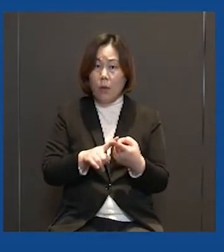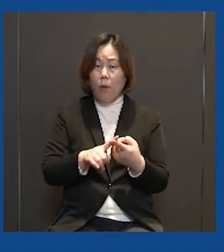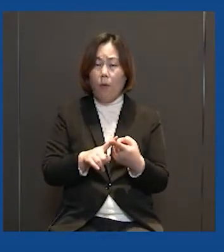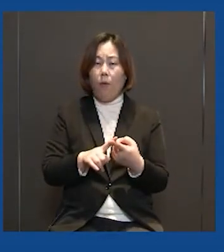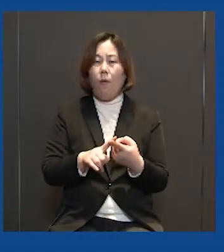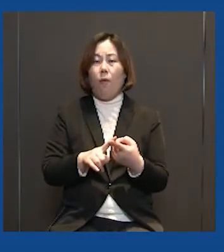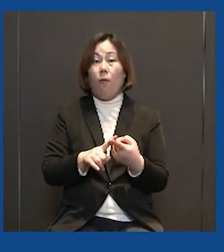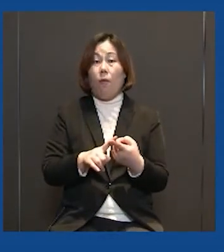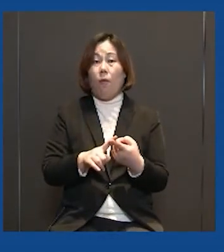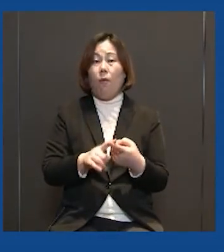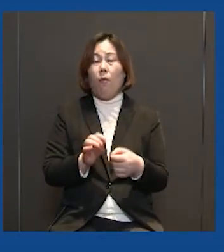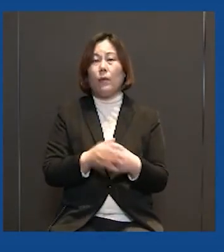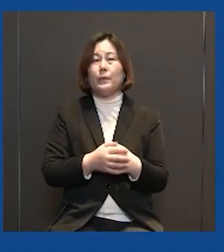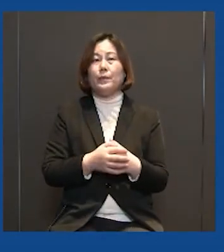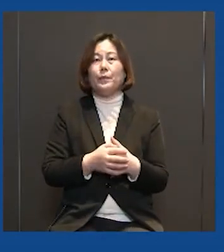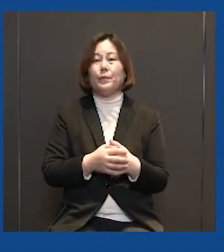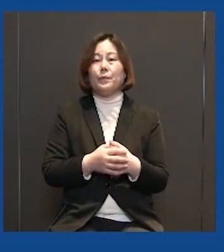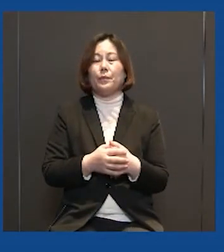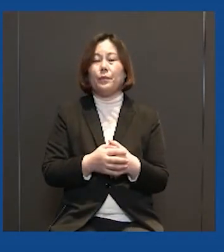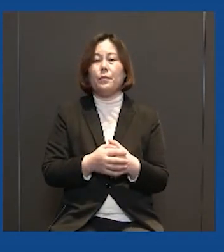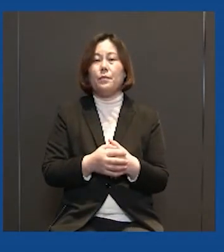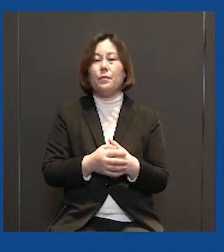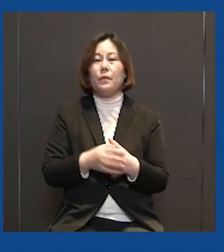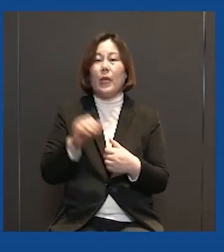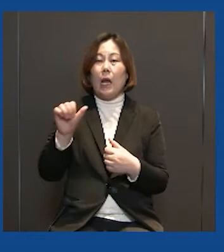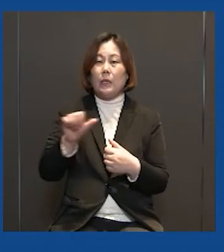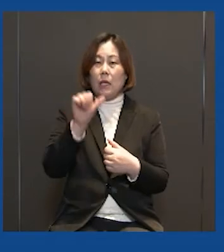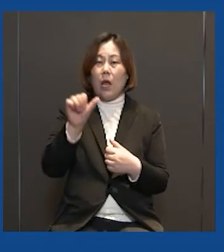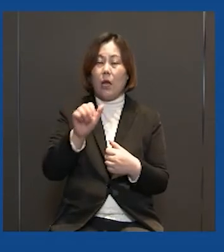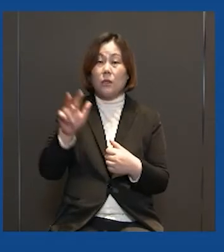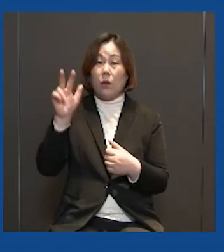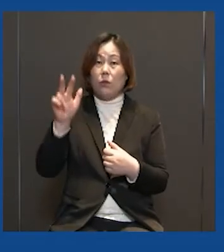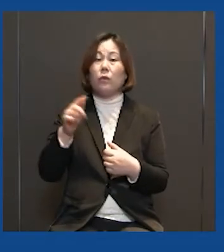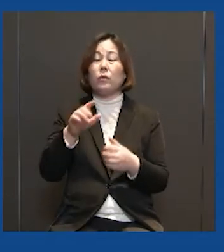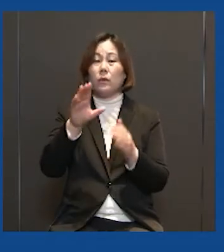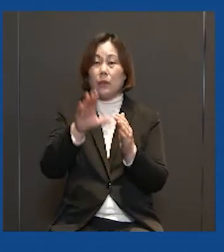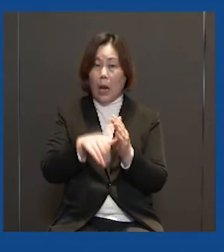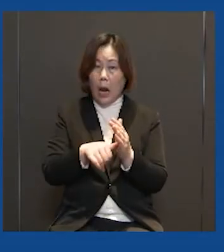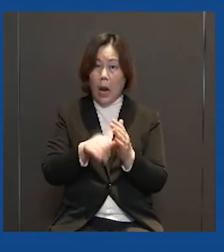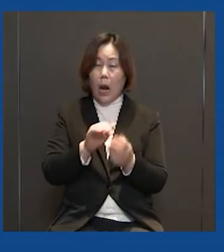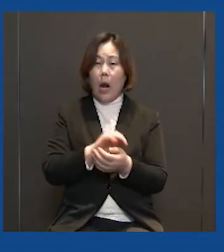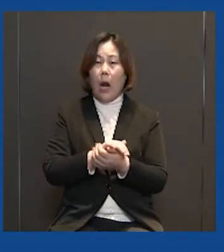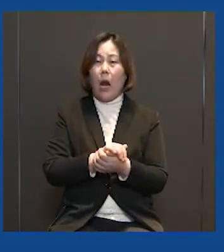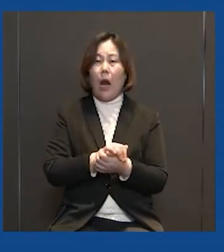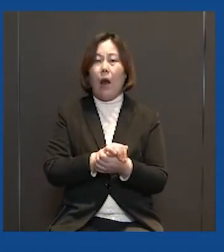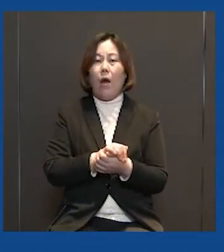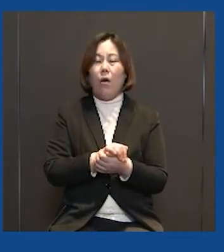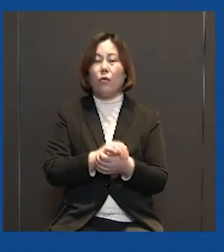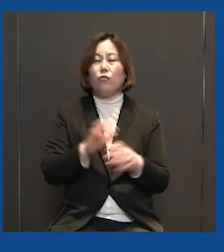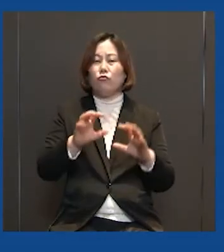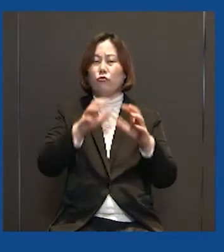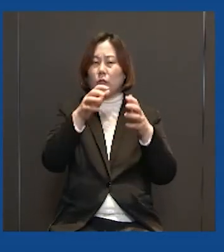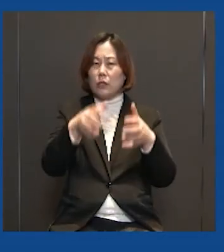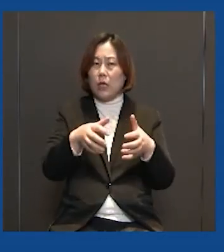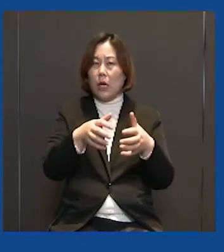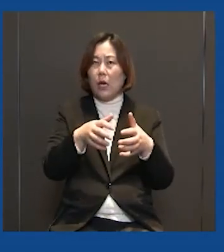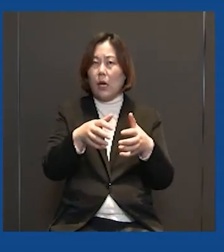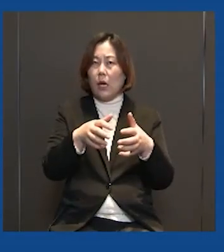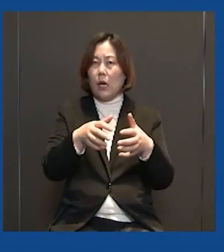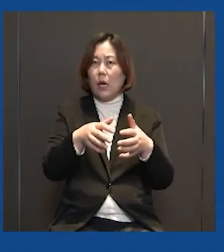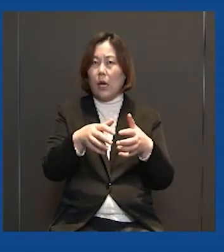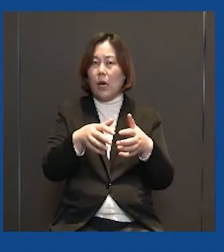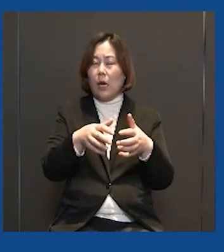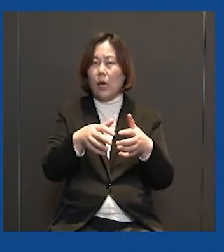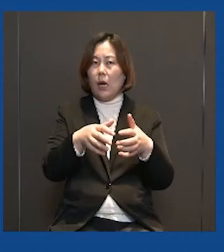declarations in ASEAN, for example, they frequently talk about older people as a contributor to their communities, no? But if we